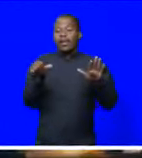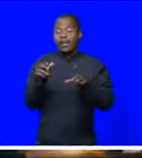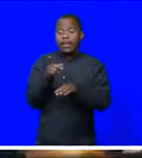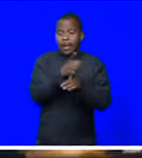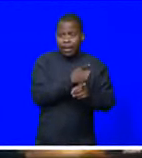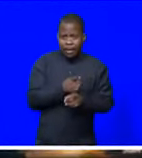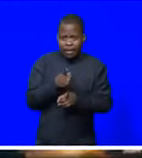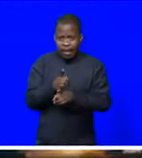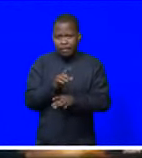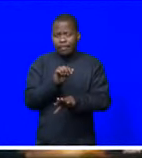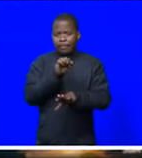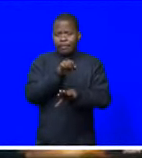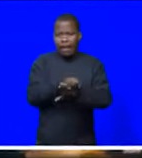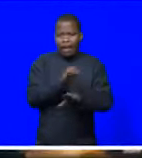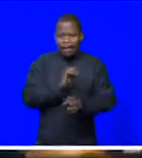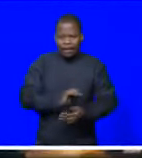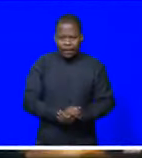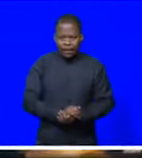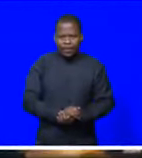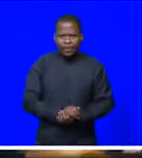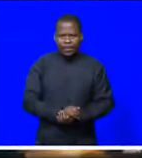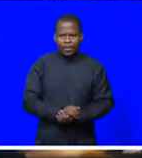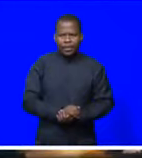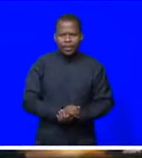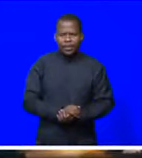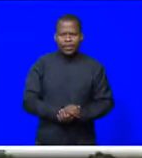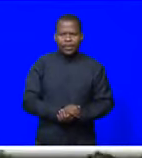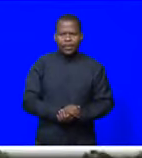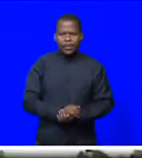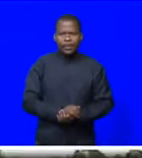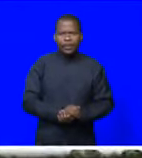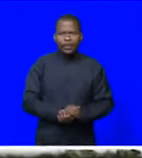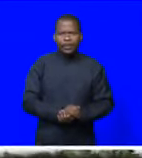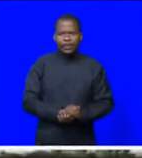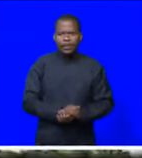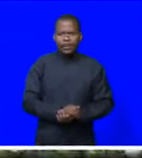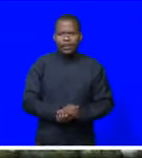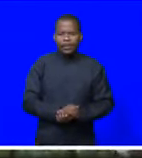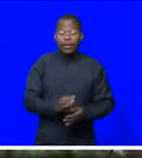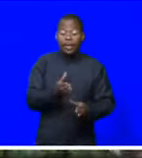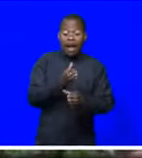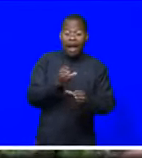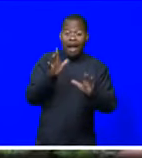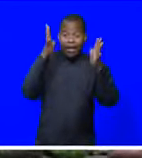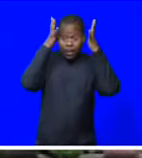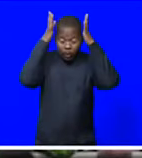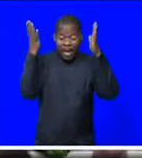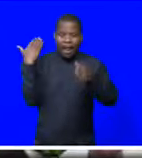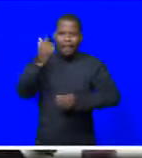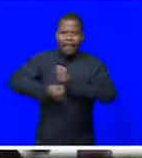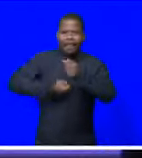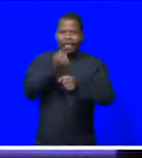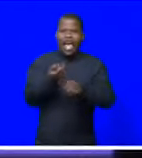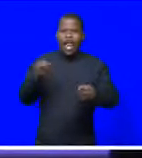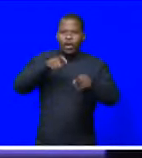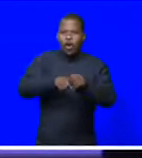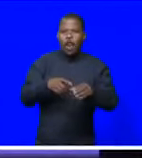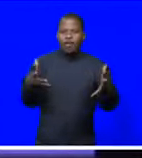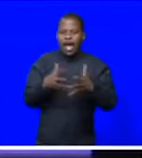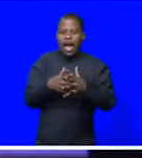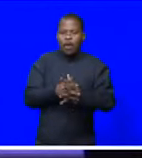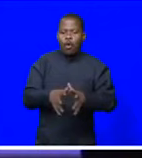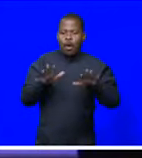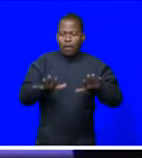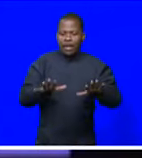Inn in Mbabane during the post-COP26 workshop. Eswatini was part of the COP26 meeting last